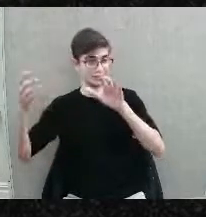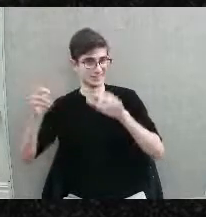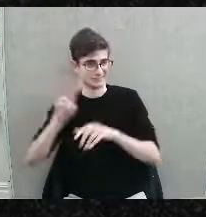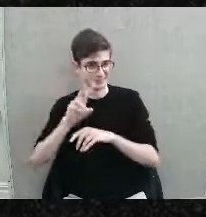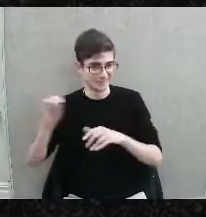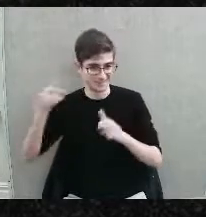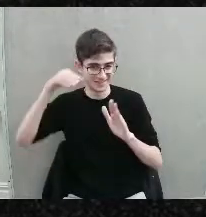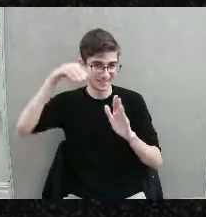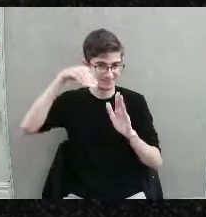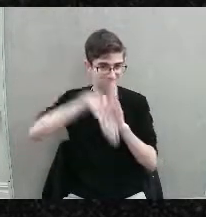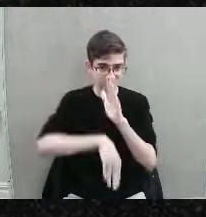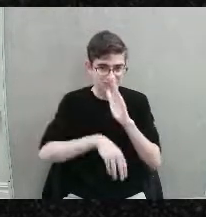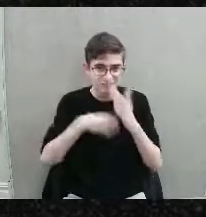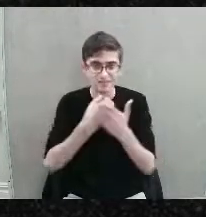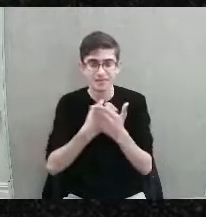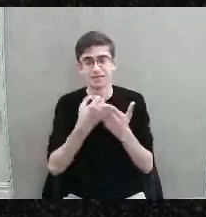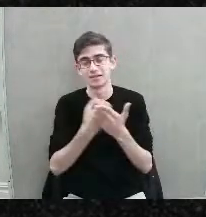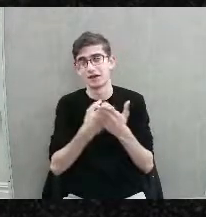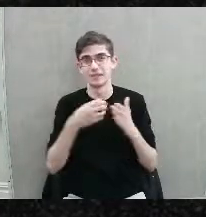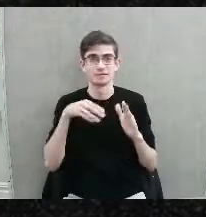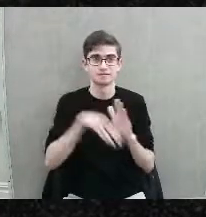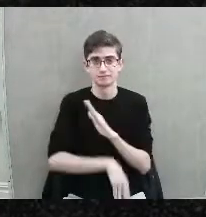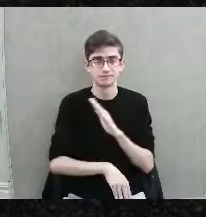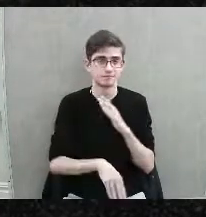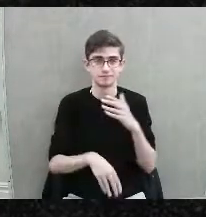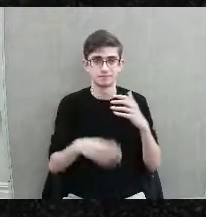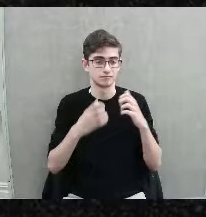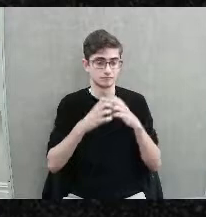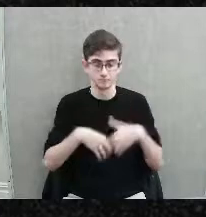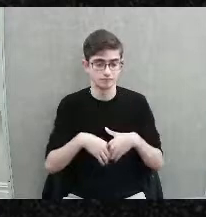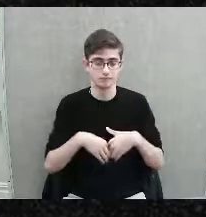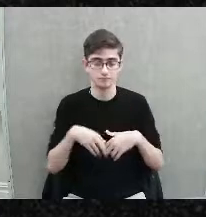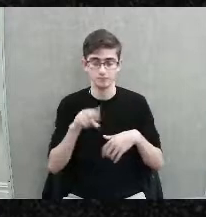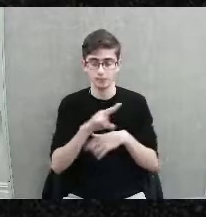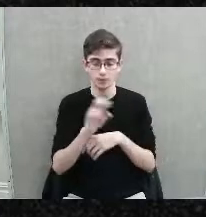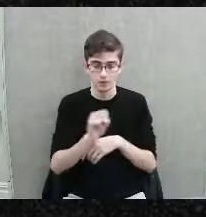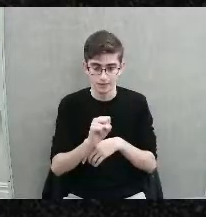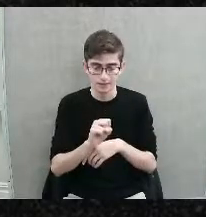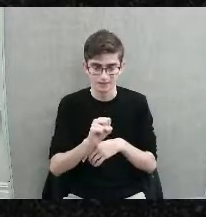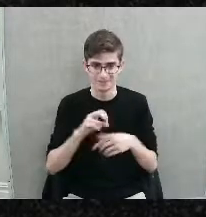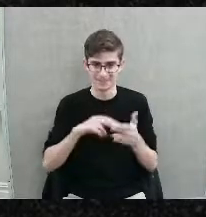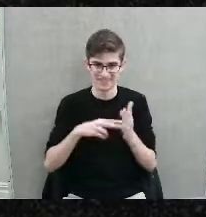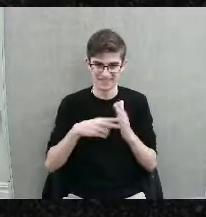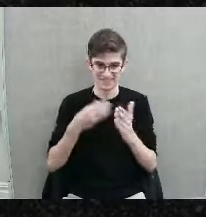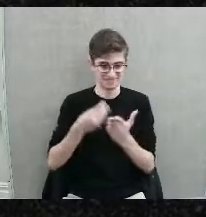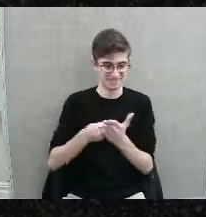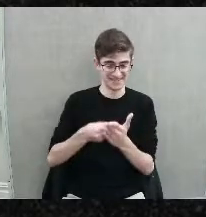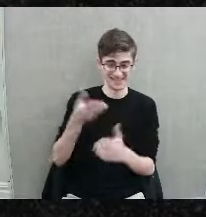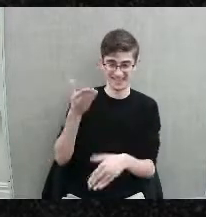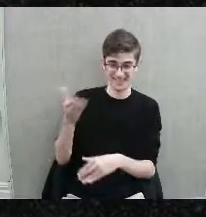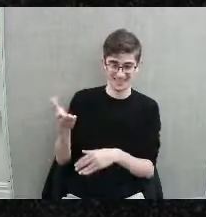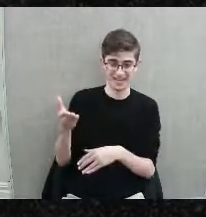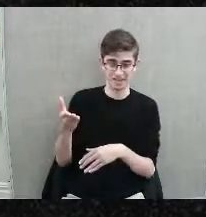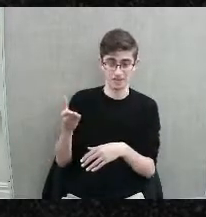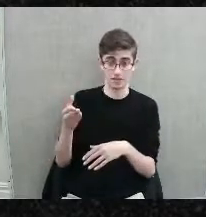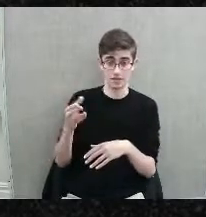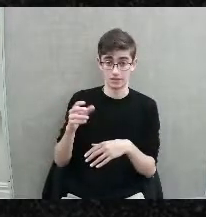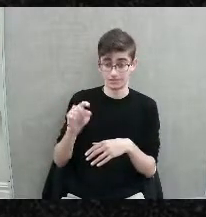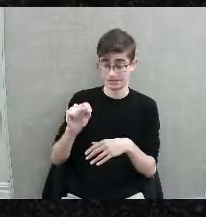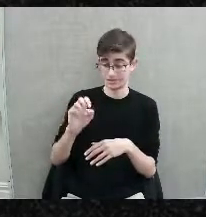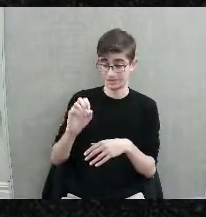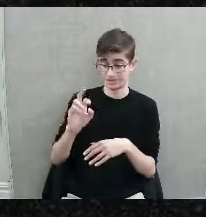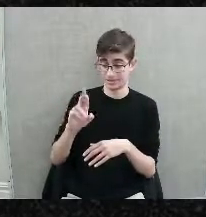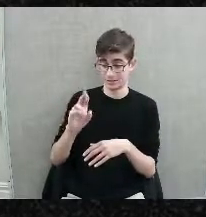an economic contraction, let's call it, and the market collapses in the US, well then the vulnerability of its territories has only